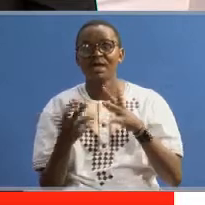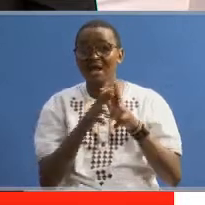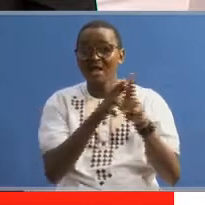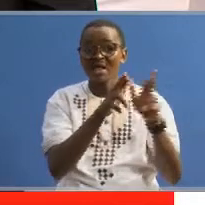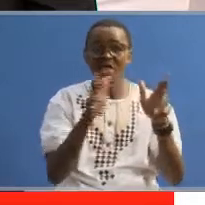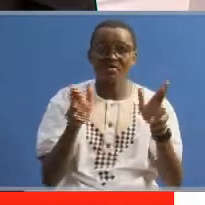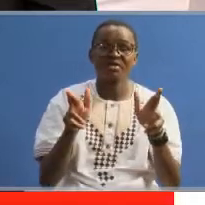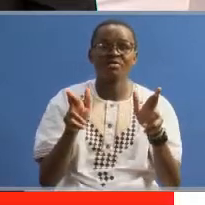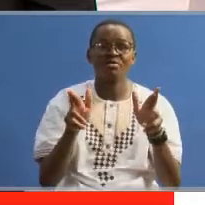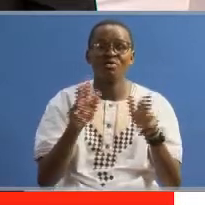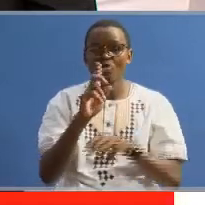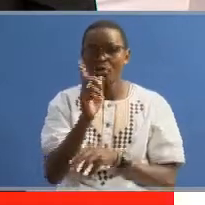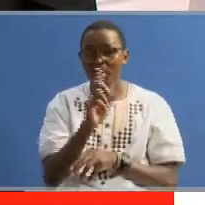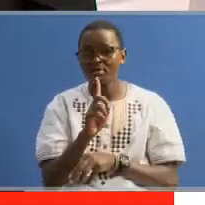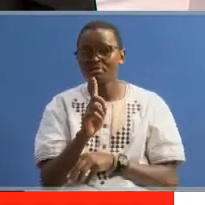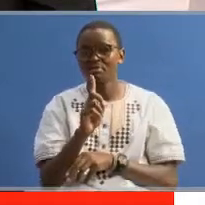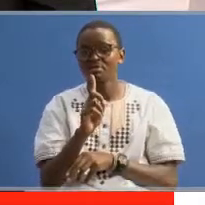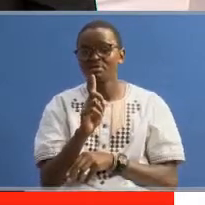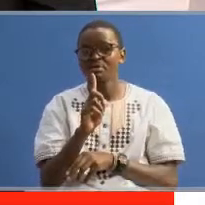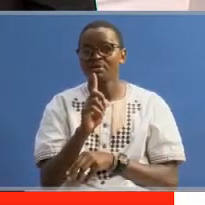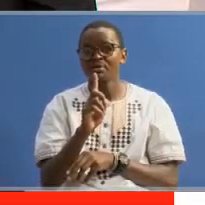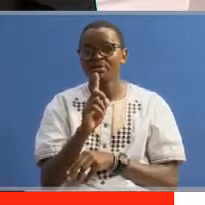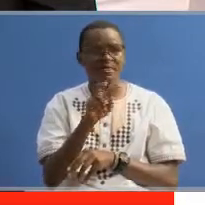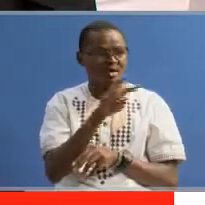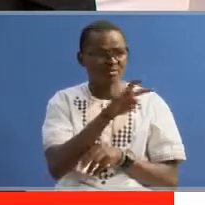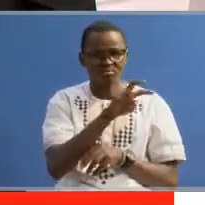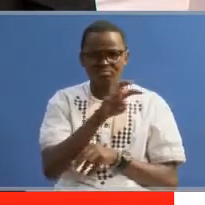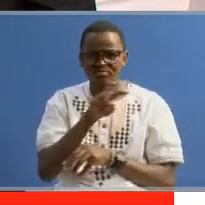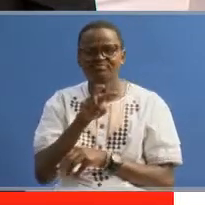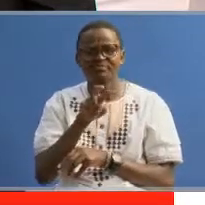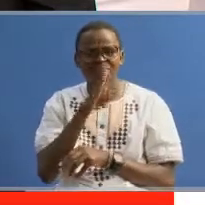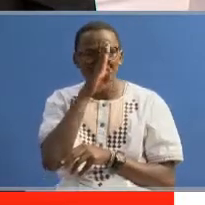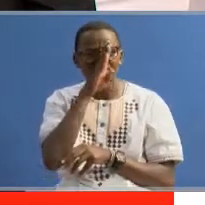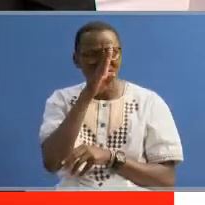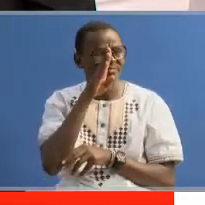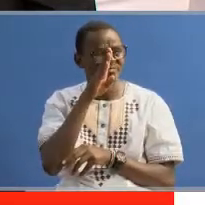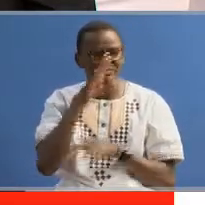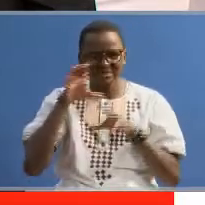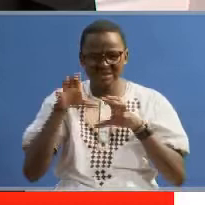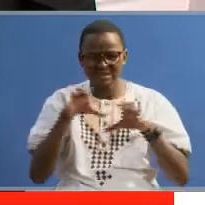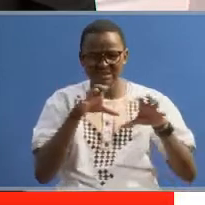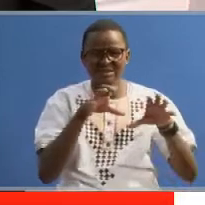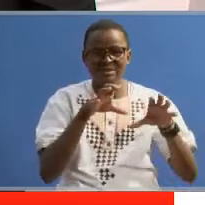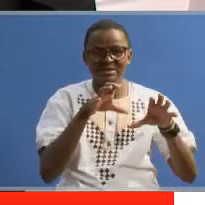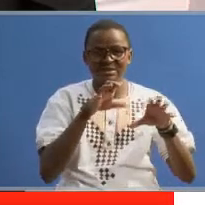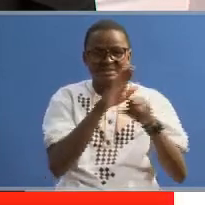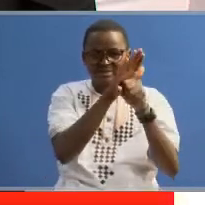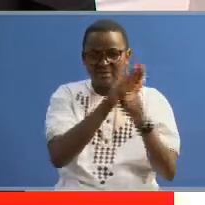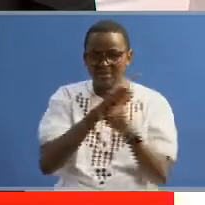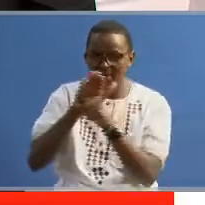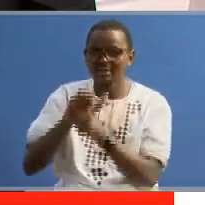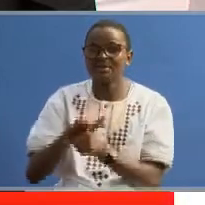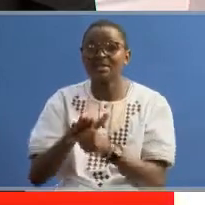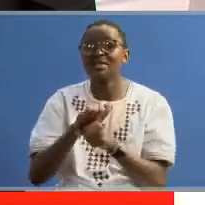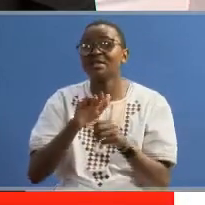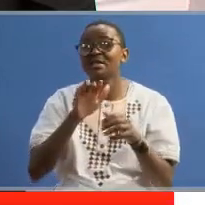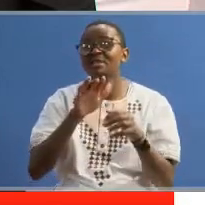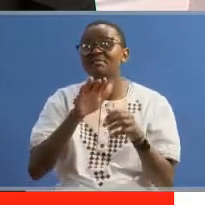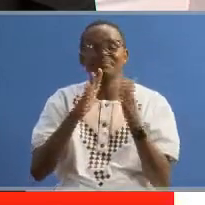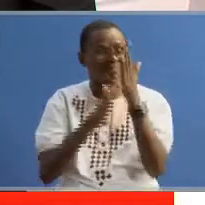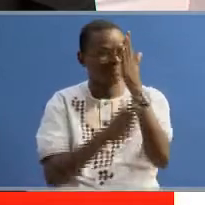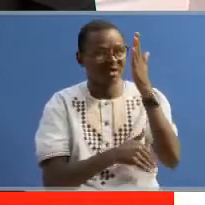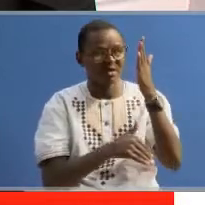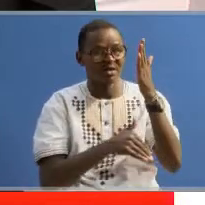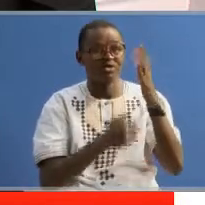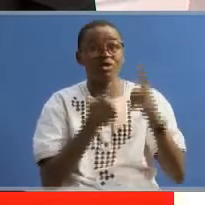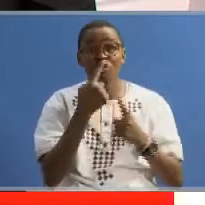River, where they had, when they looked at them, they had been tortured badly. And that is